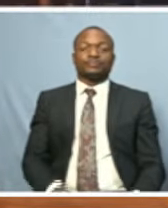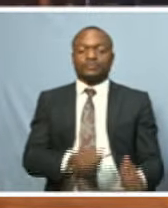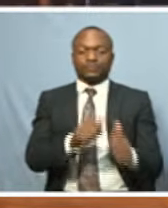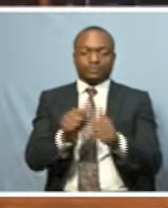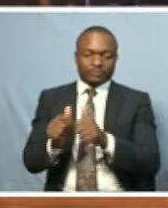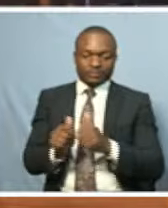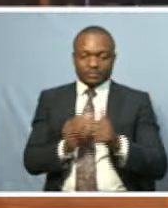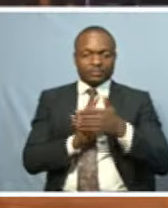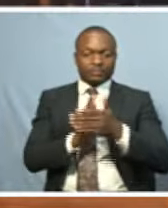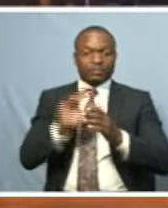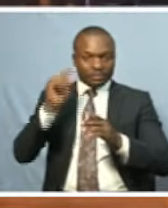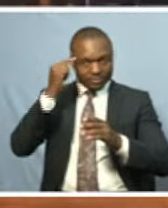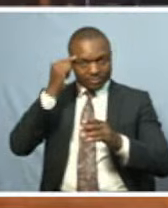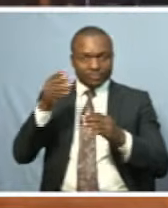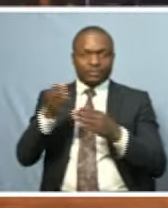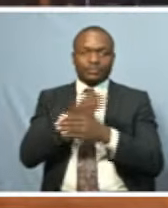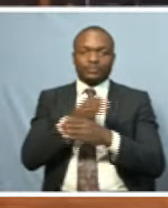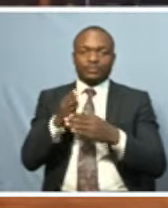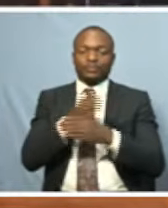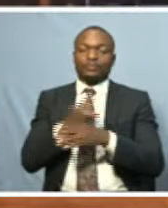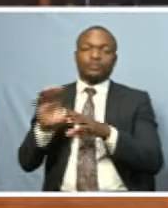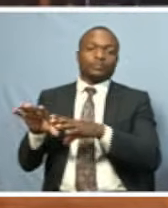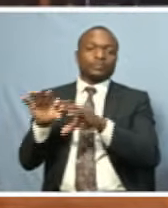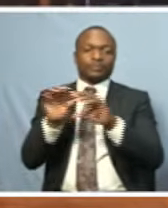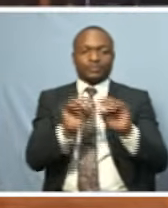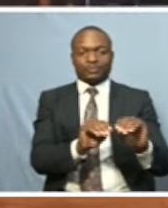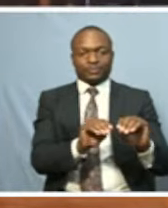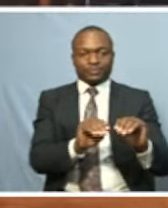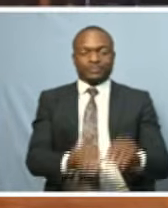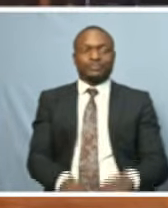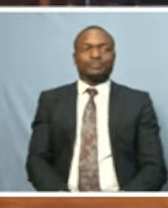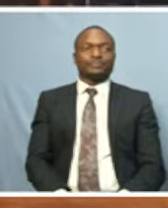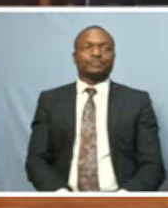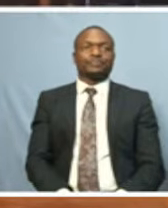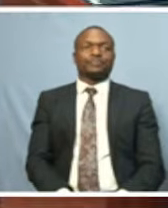The acting leader of government business adjournment.